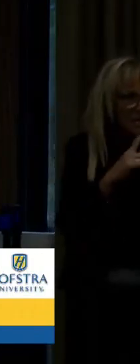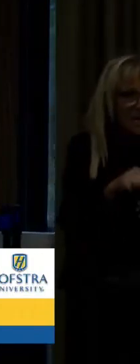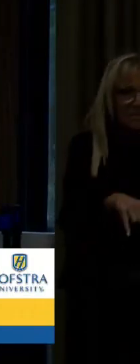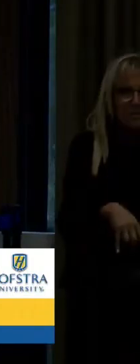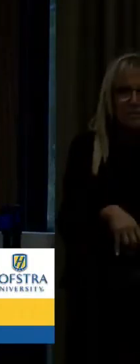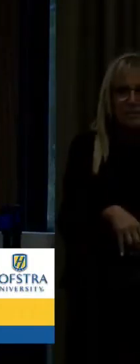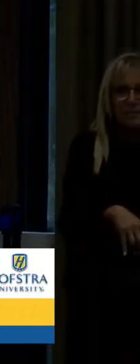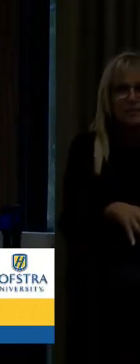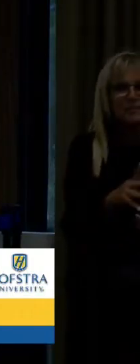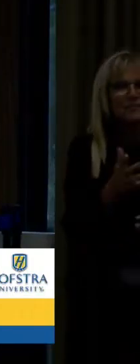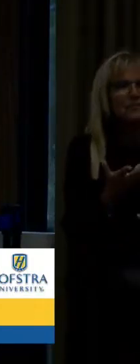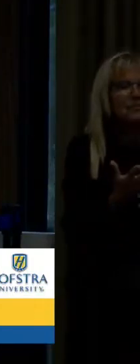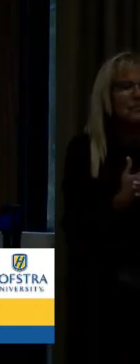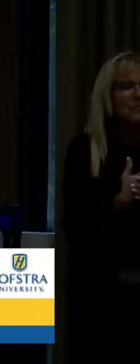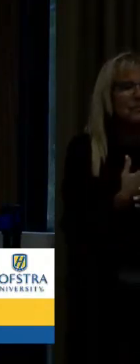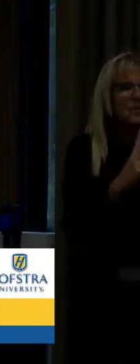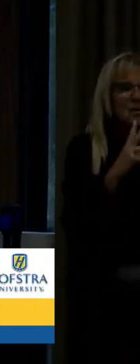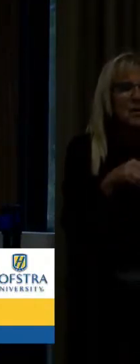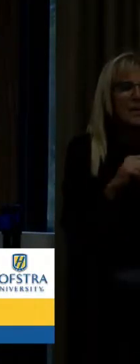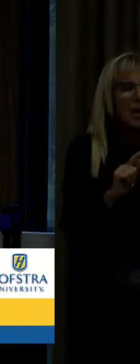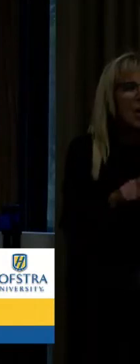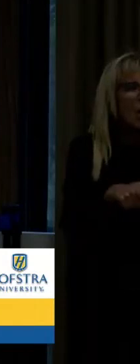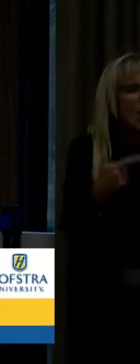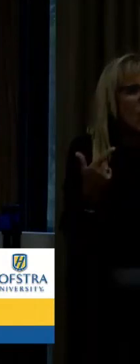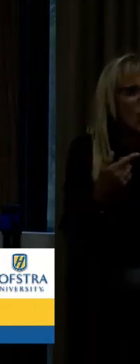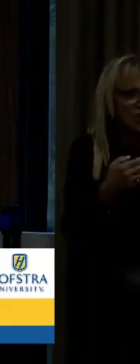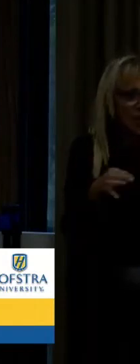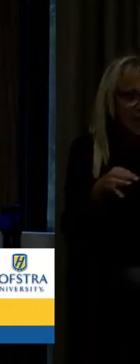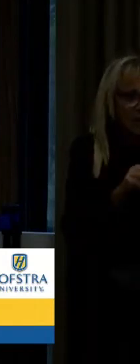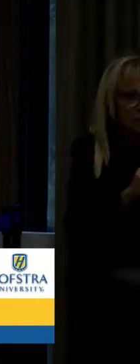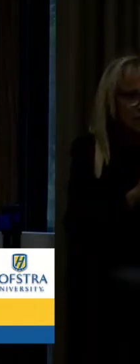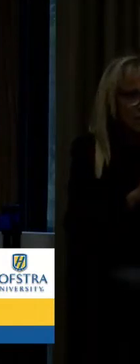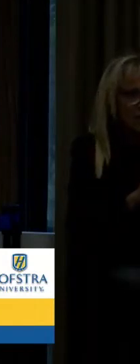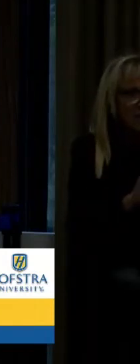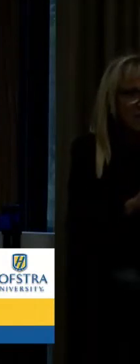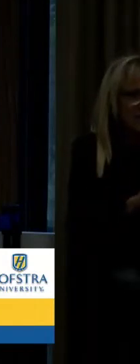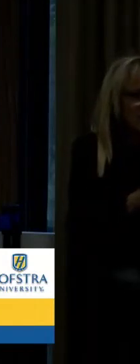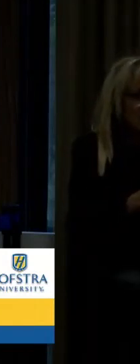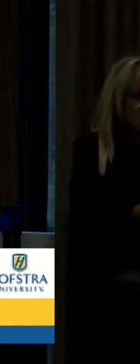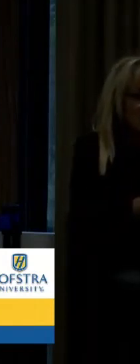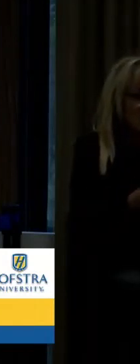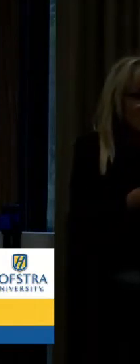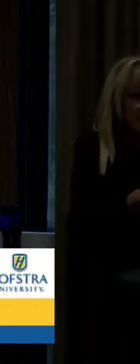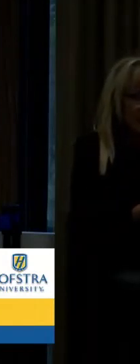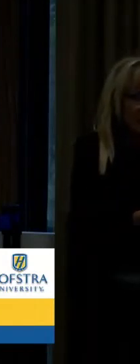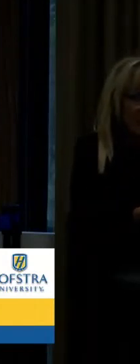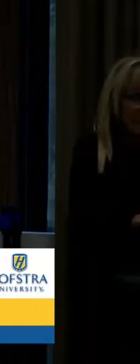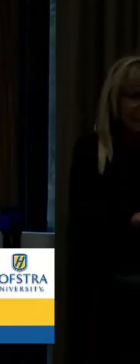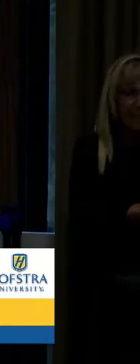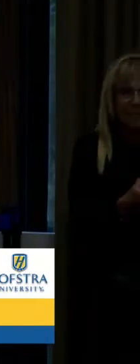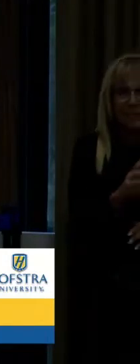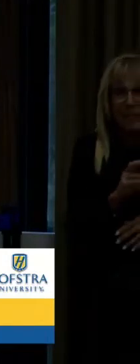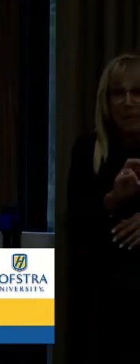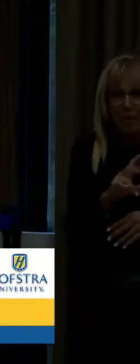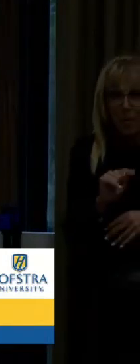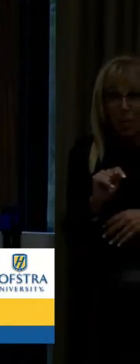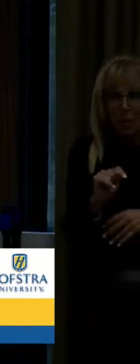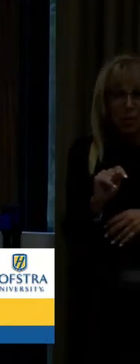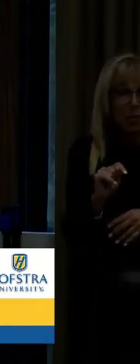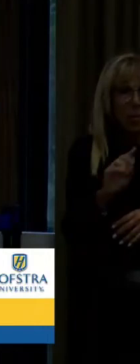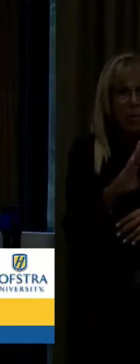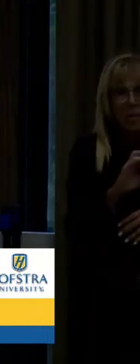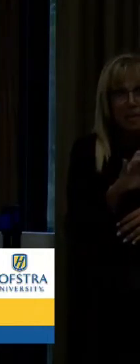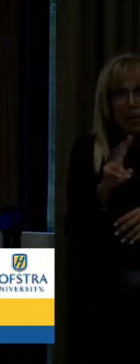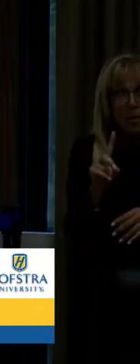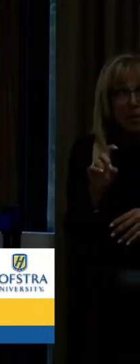So when we're talking about large language models, which is something that ChatGPT is, that Bard is,